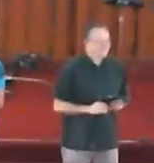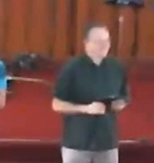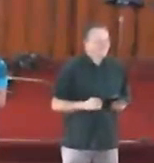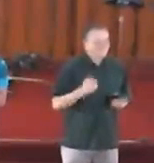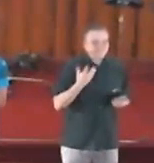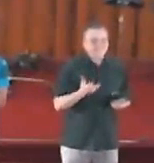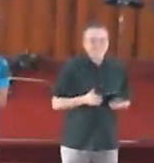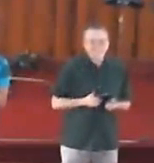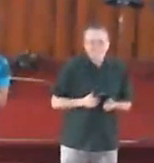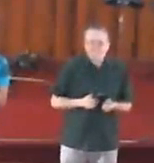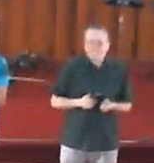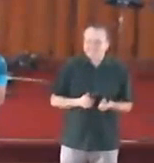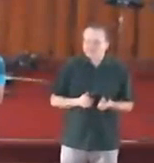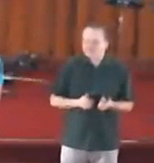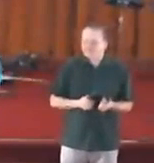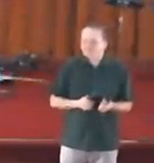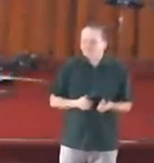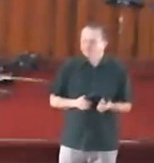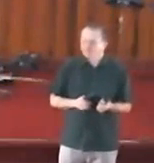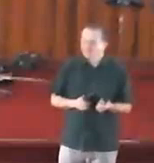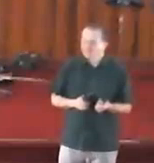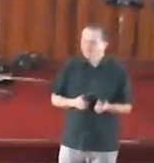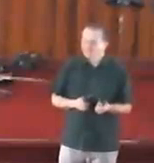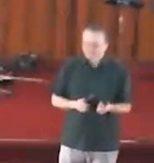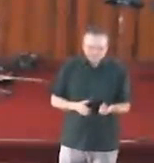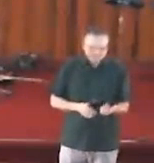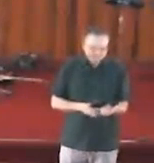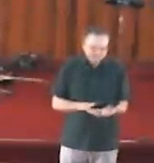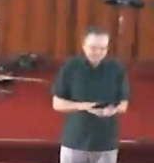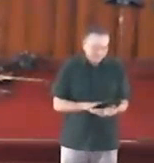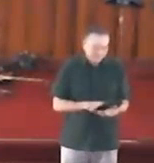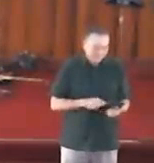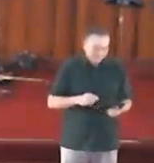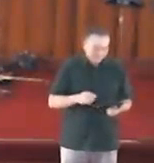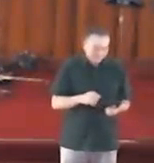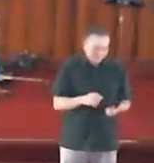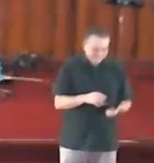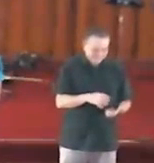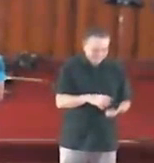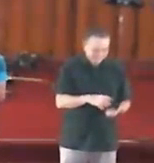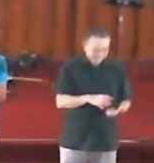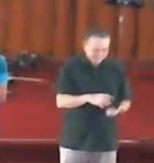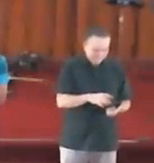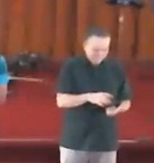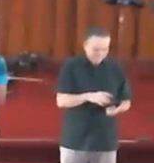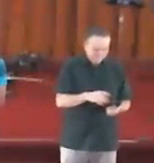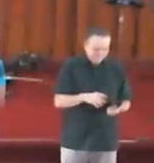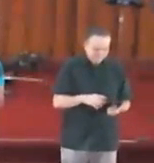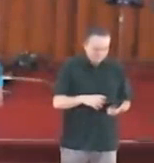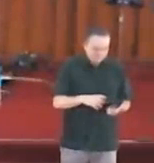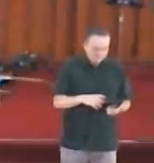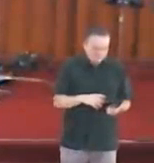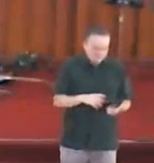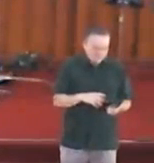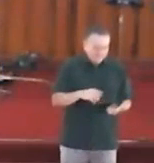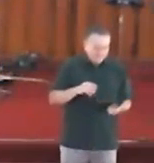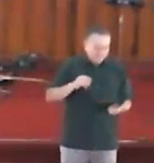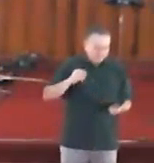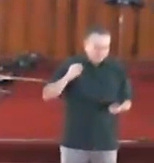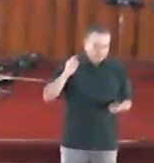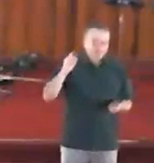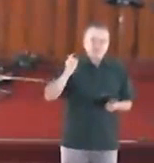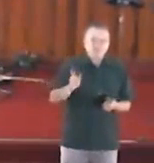way? Anhelamos más poder de Dios, ¿sí o no? We want more power of God, don't we?